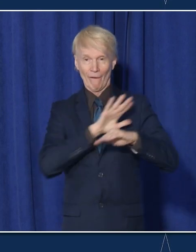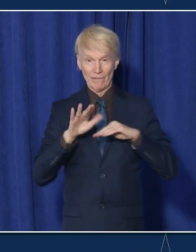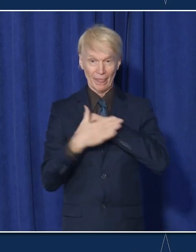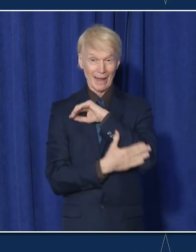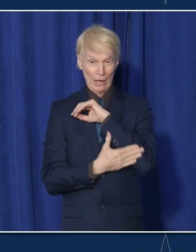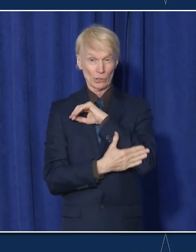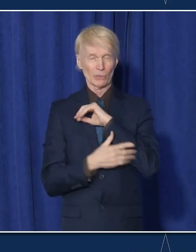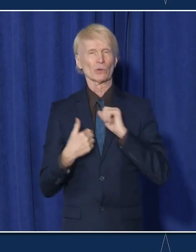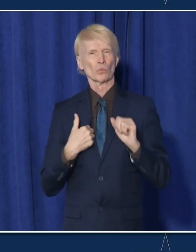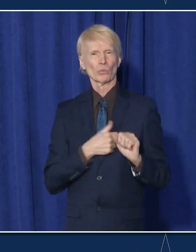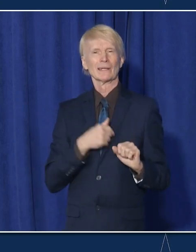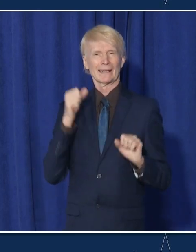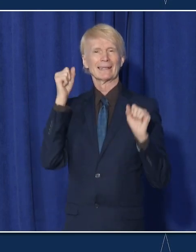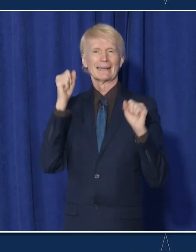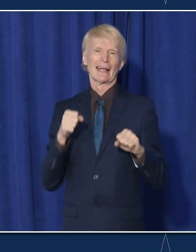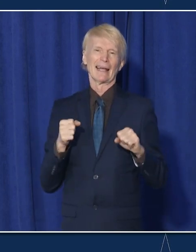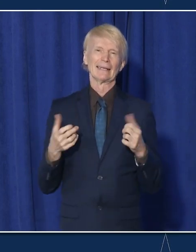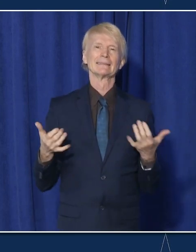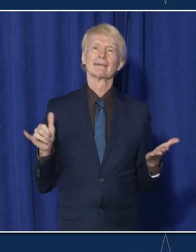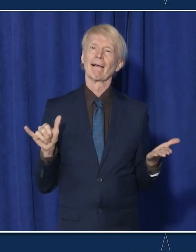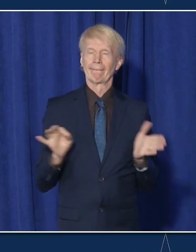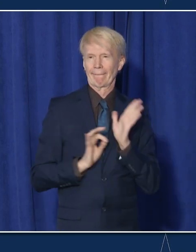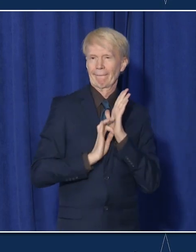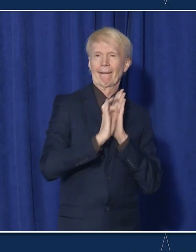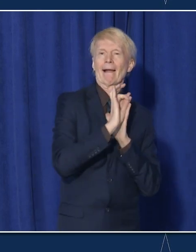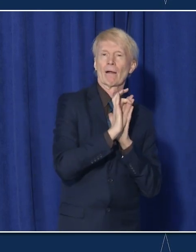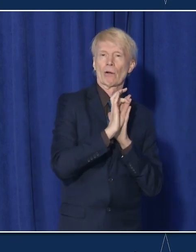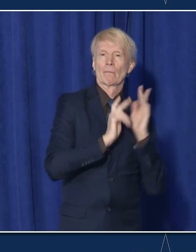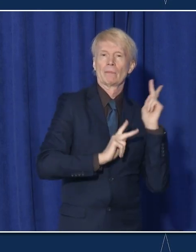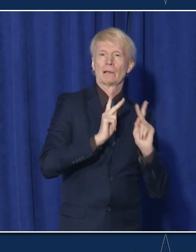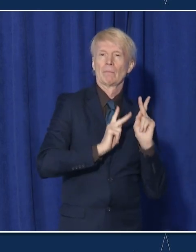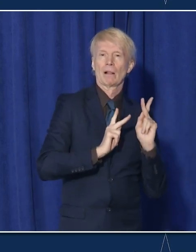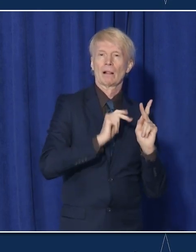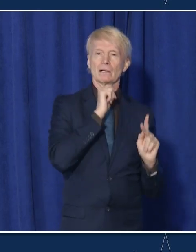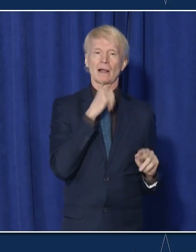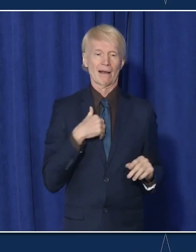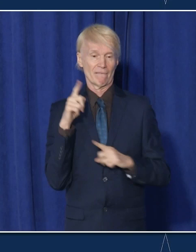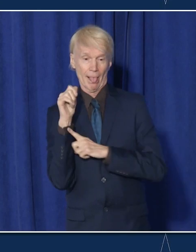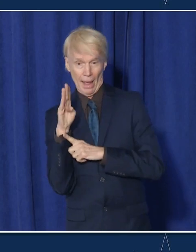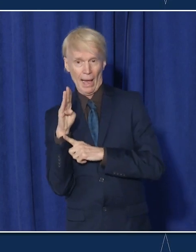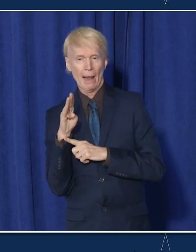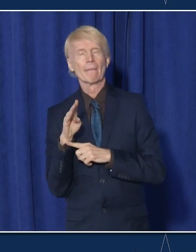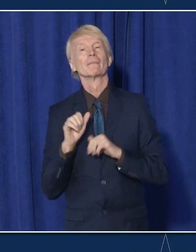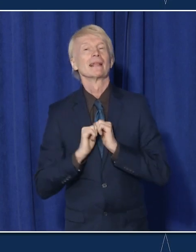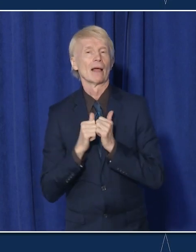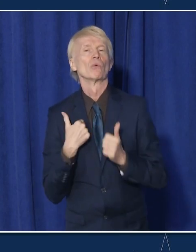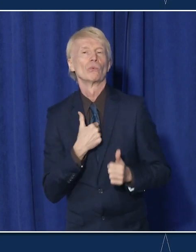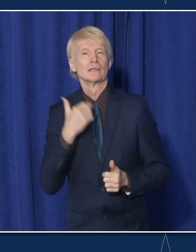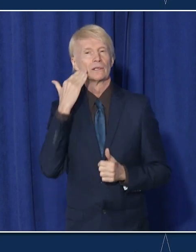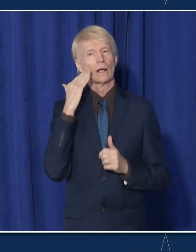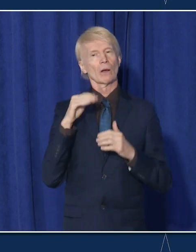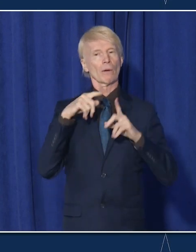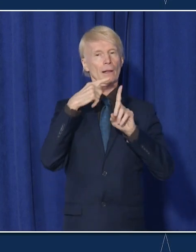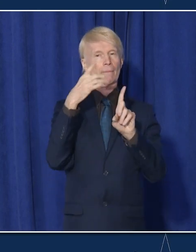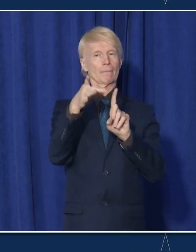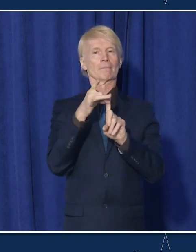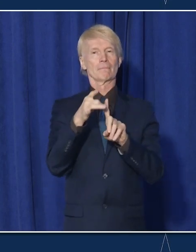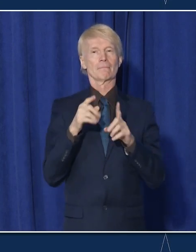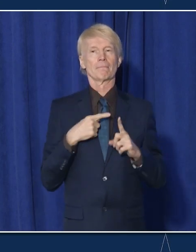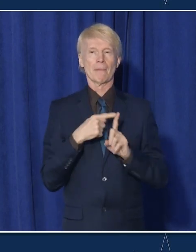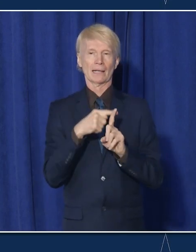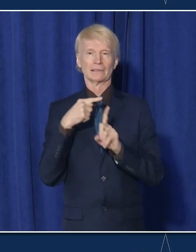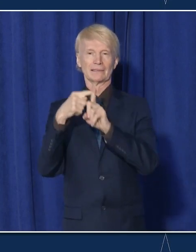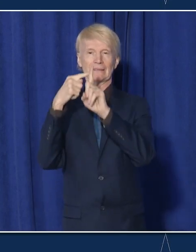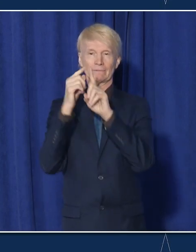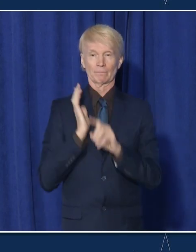take account for people who are getting tested not through the formal laboratory system. And that's part of why we look at positivity. So we're up